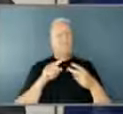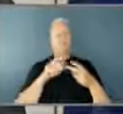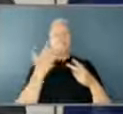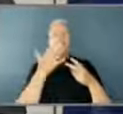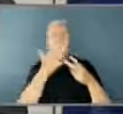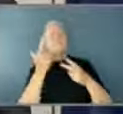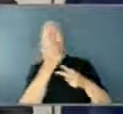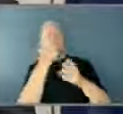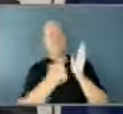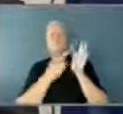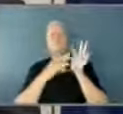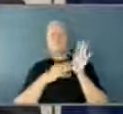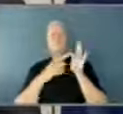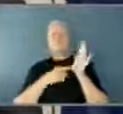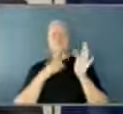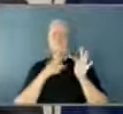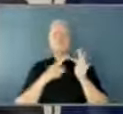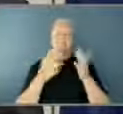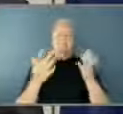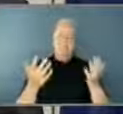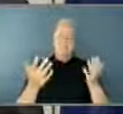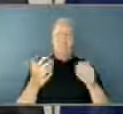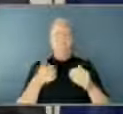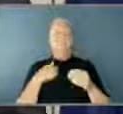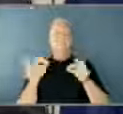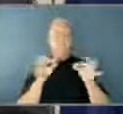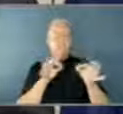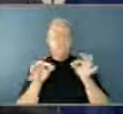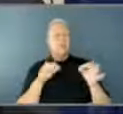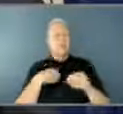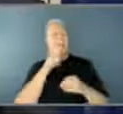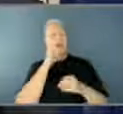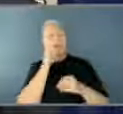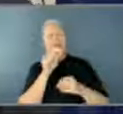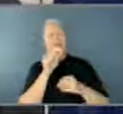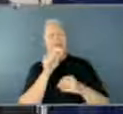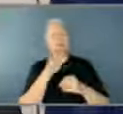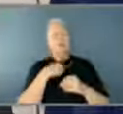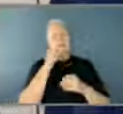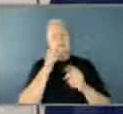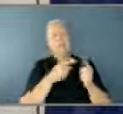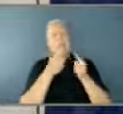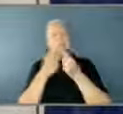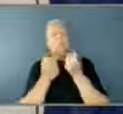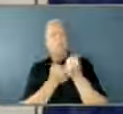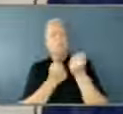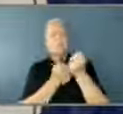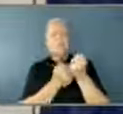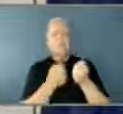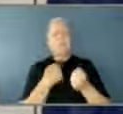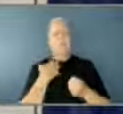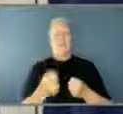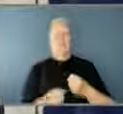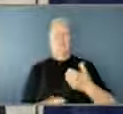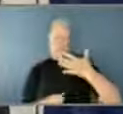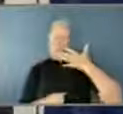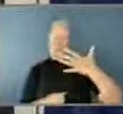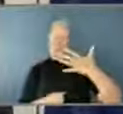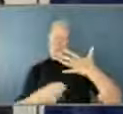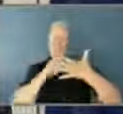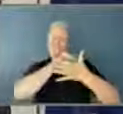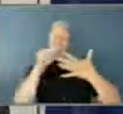strategy, and remote areas can be supported in a number of ways. There are 5 principal vehicles.